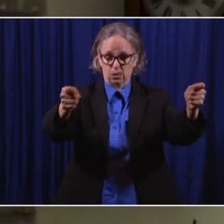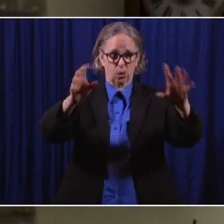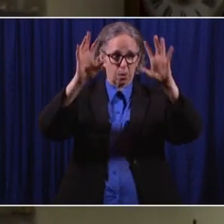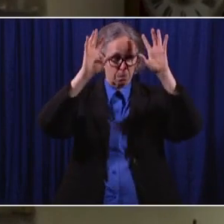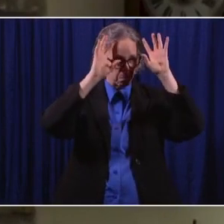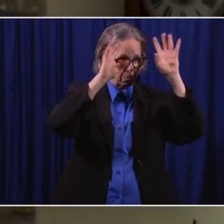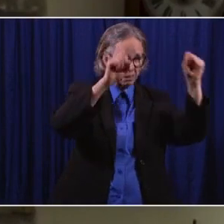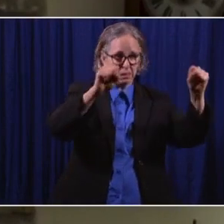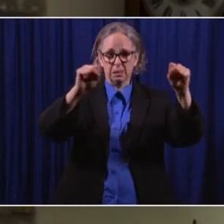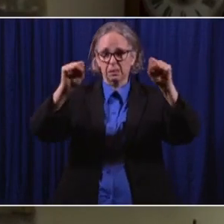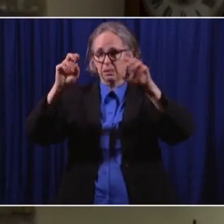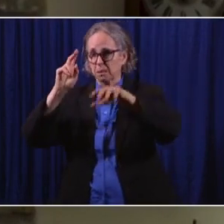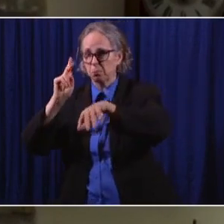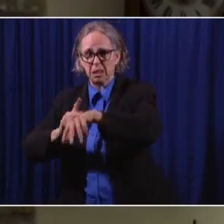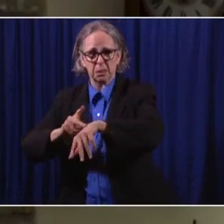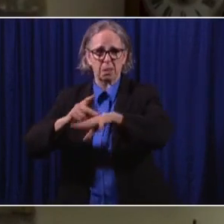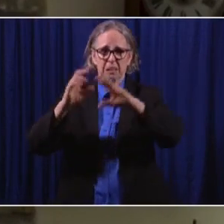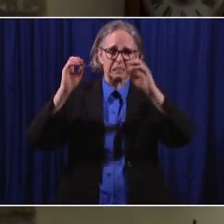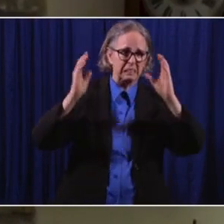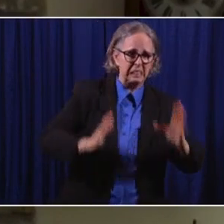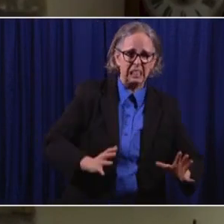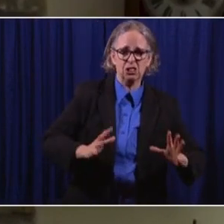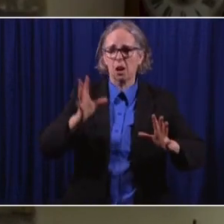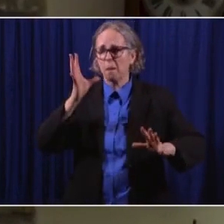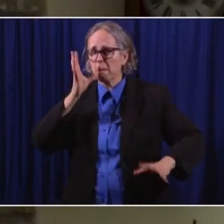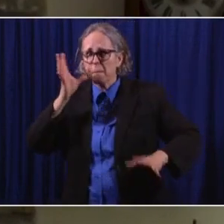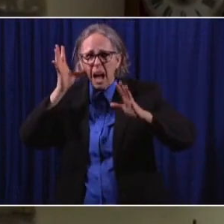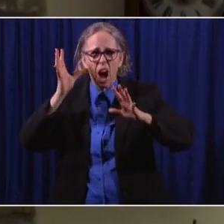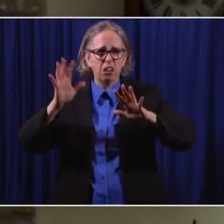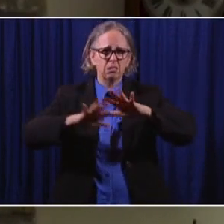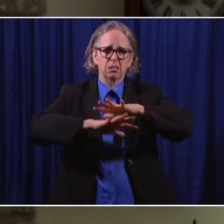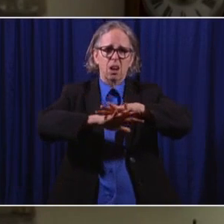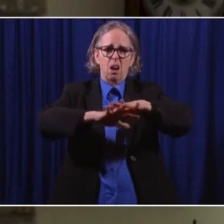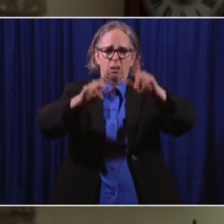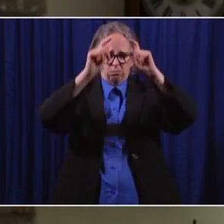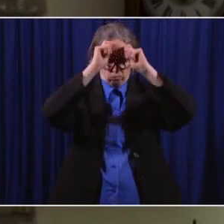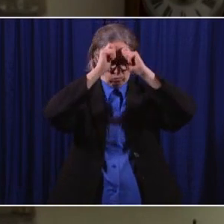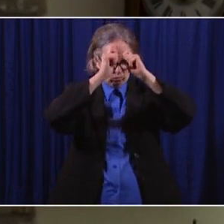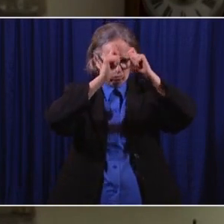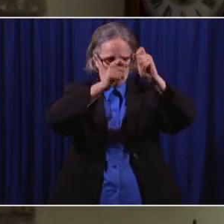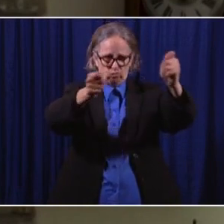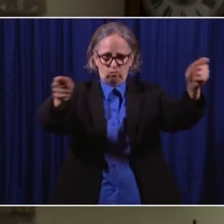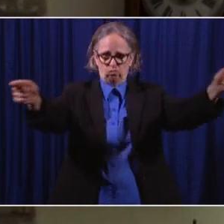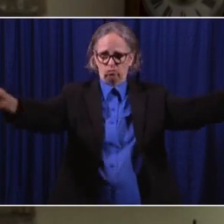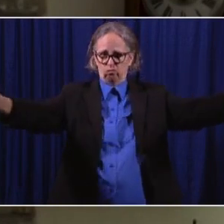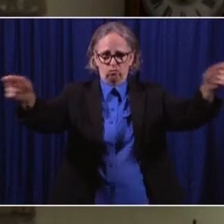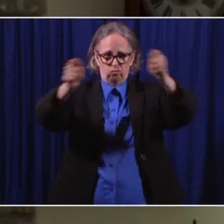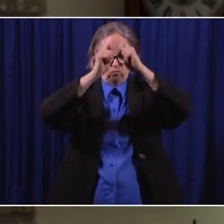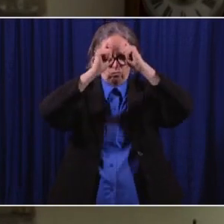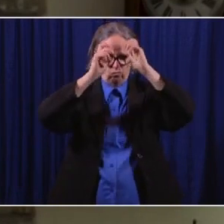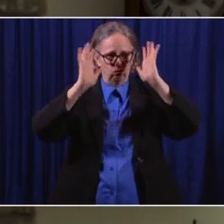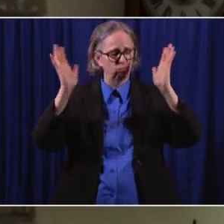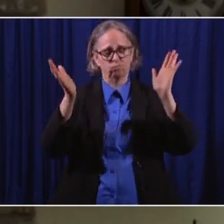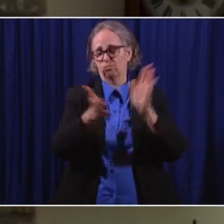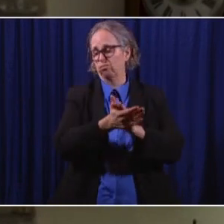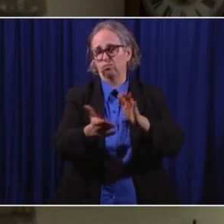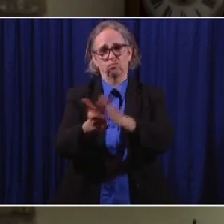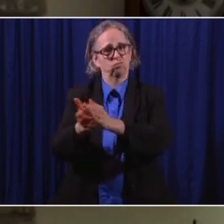teachers, parents. I think by and large, everyone is doing a very, very good job in a very